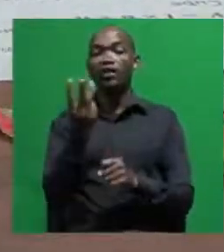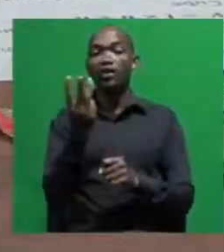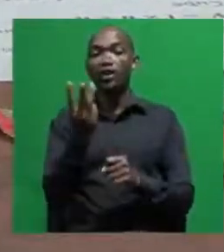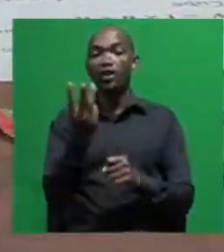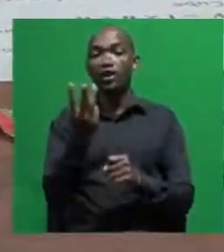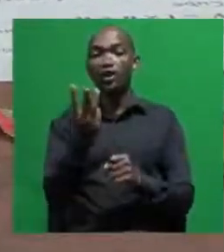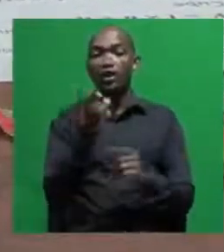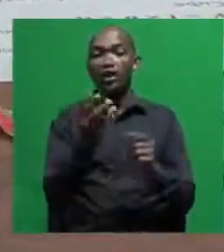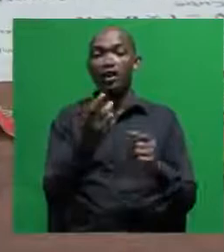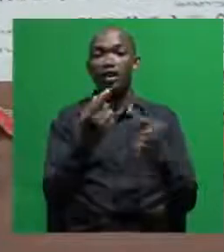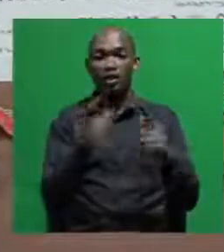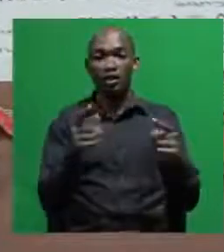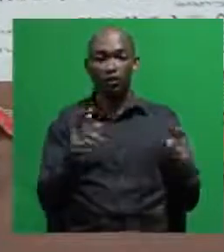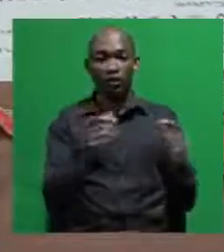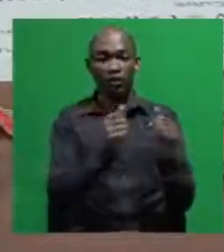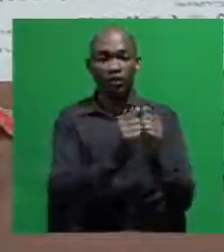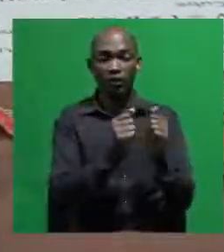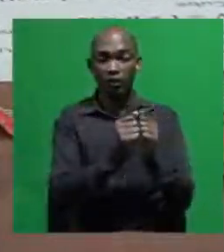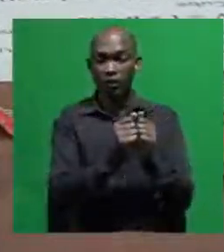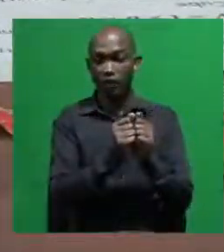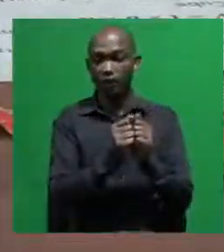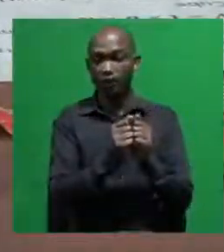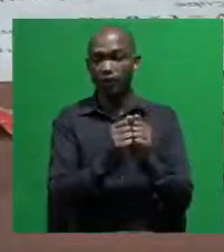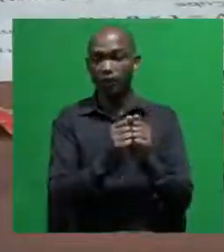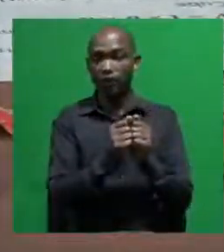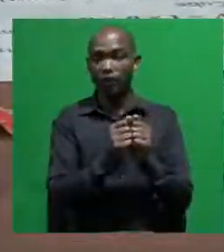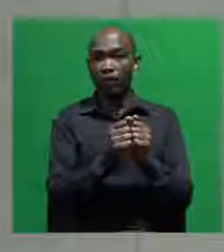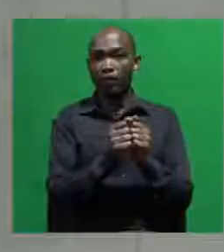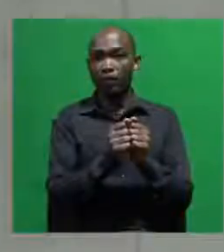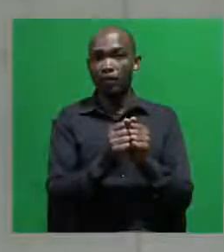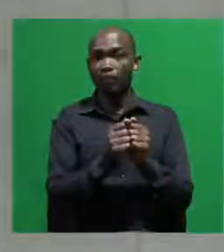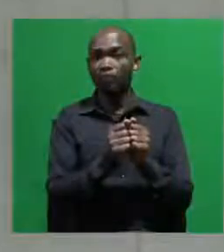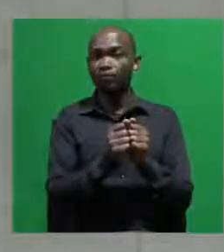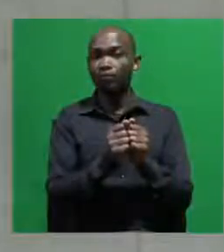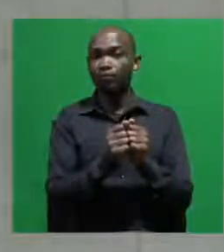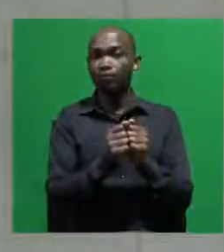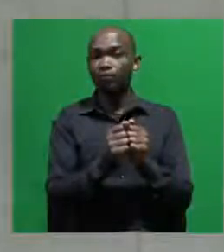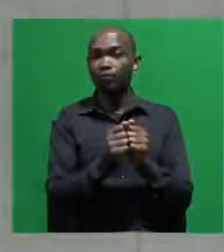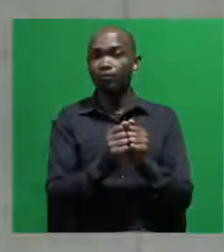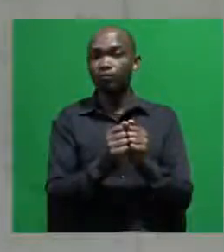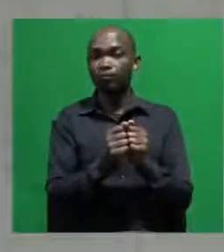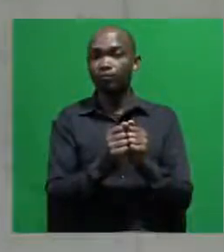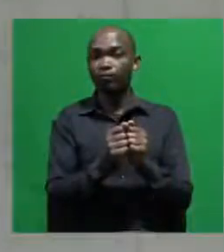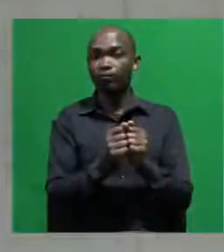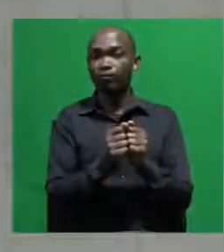different things. The first one,